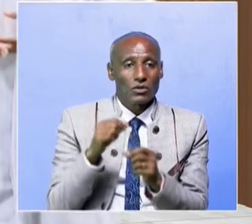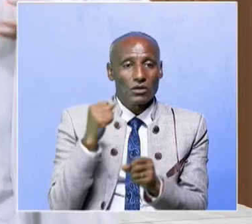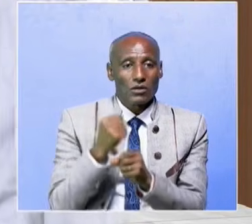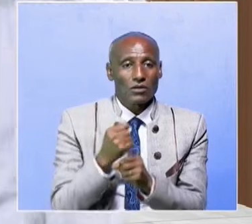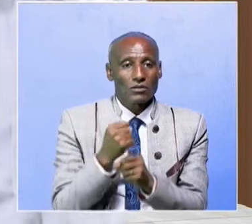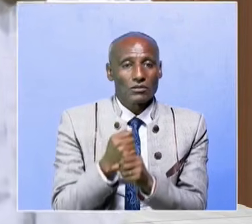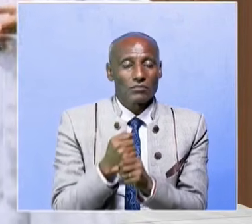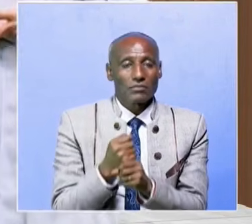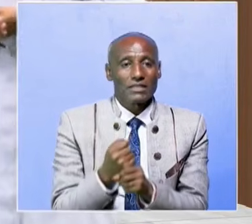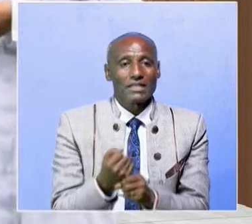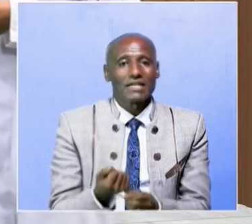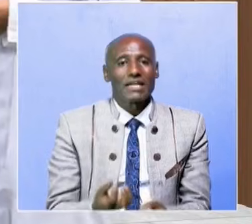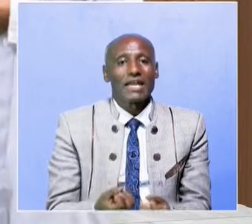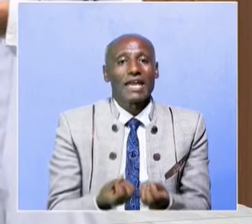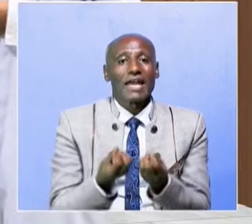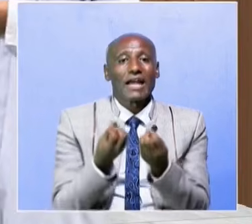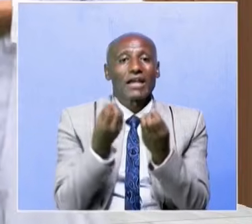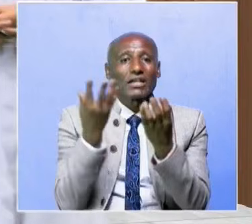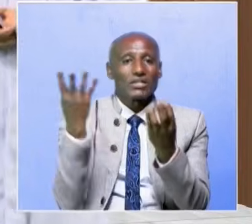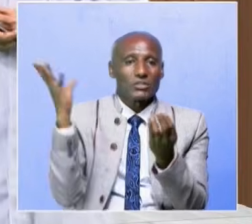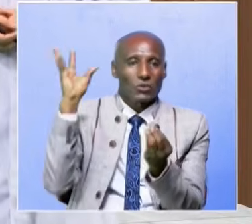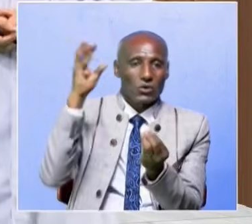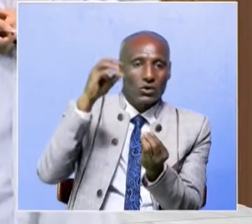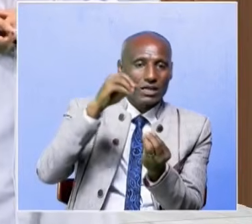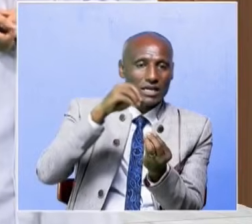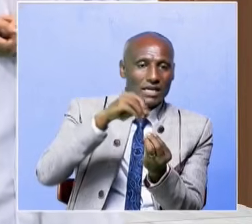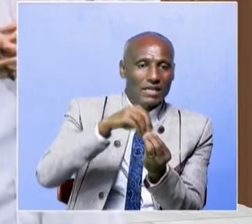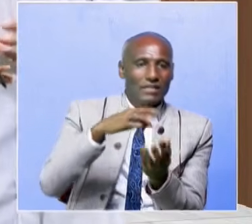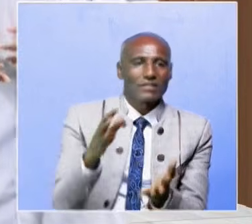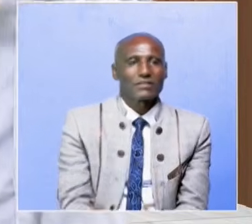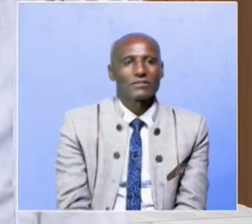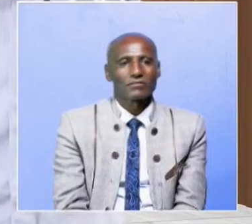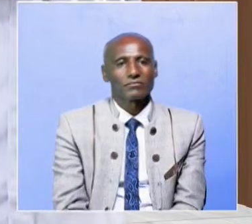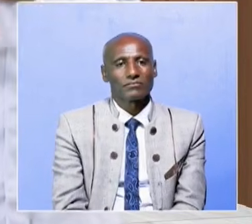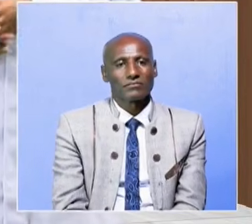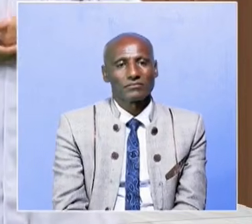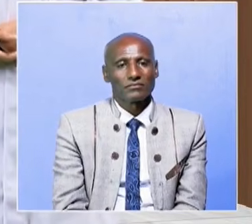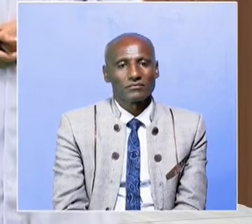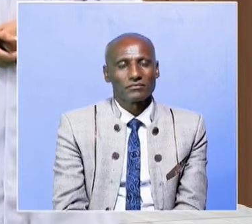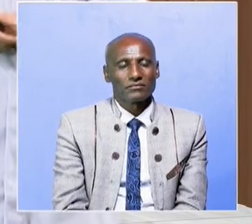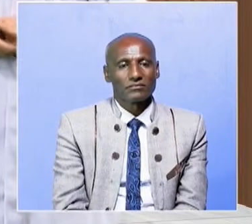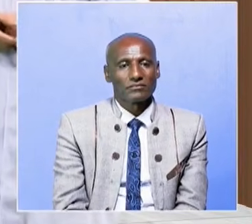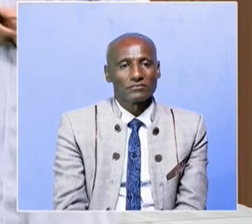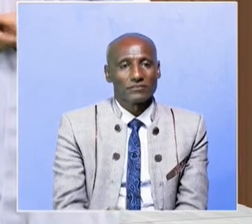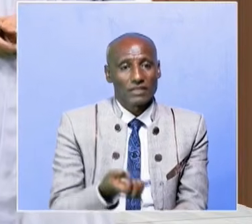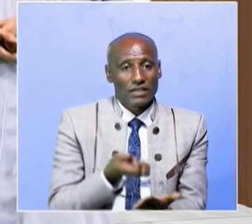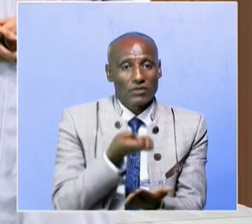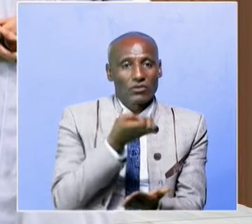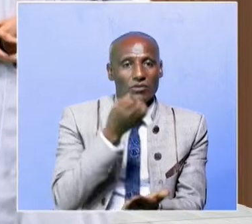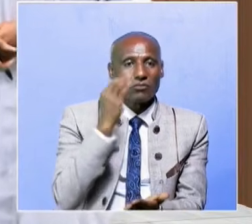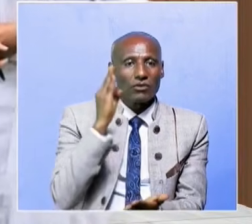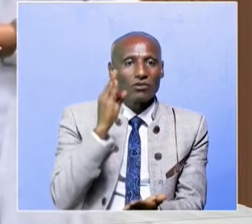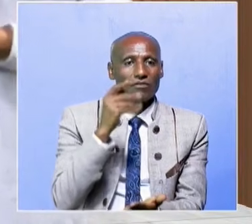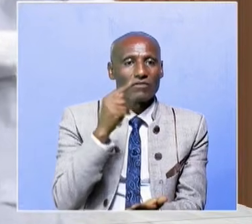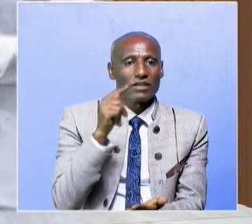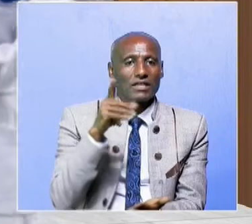something increase. So the government is doing something to increase the economy of the